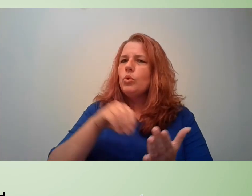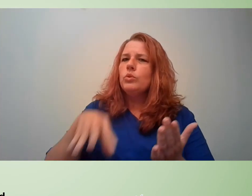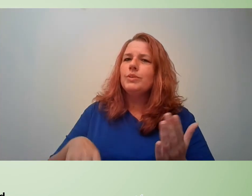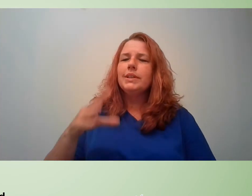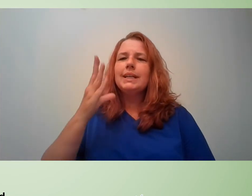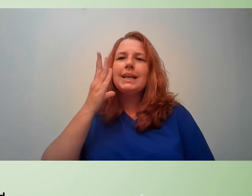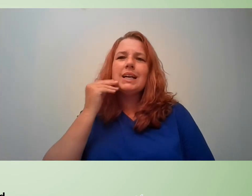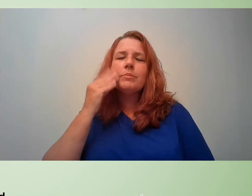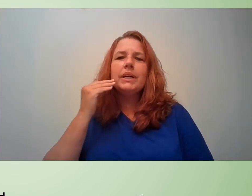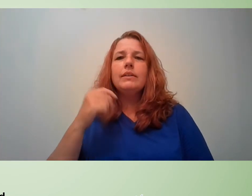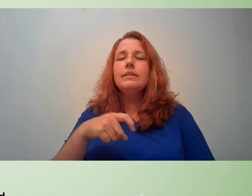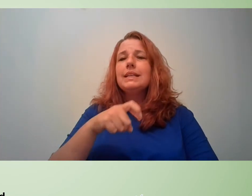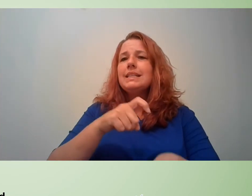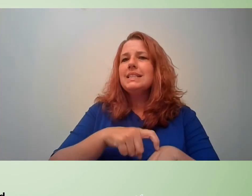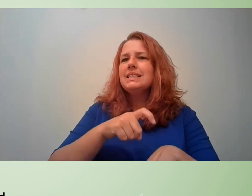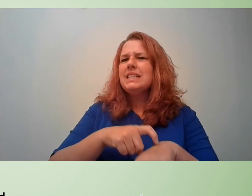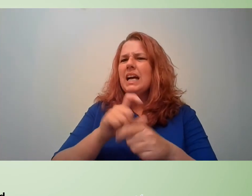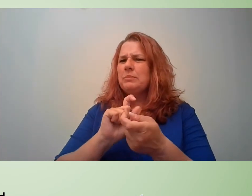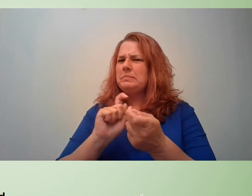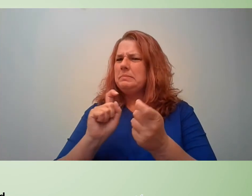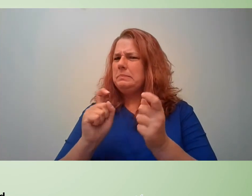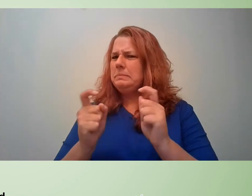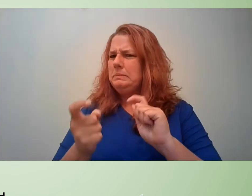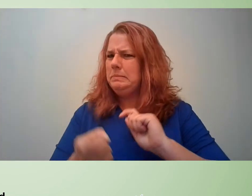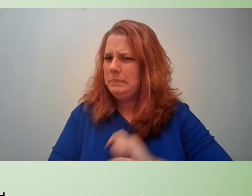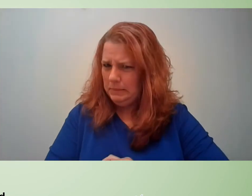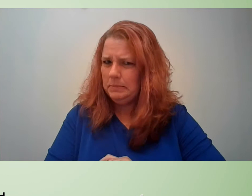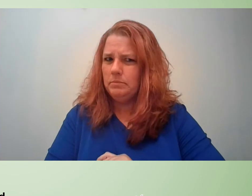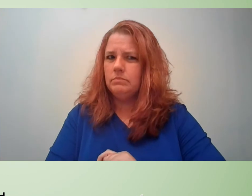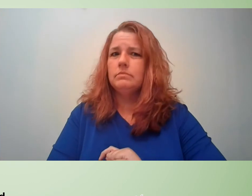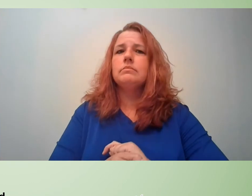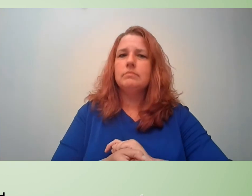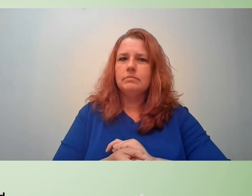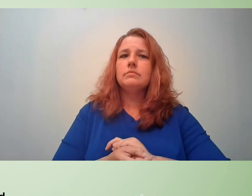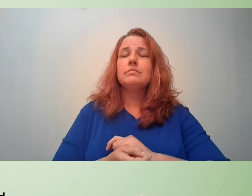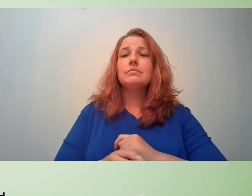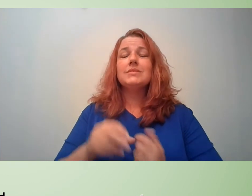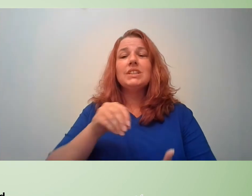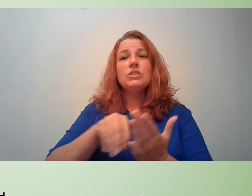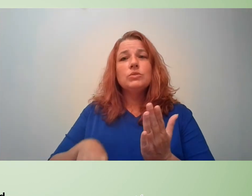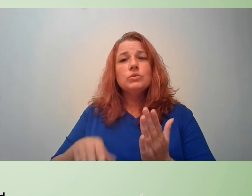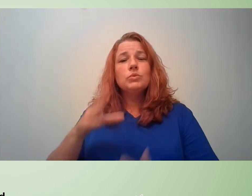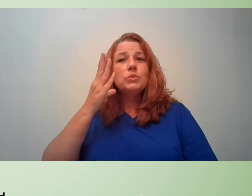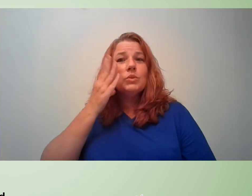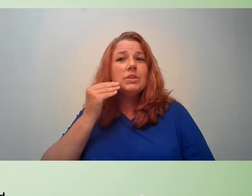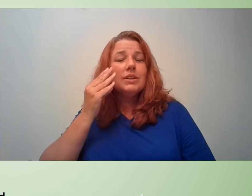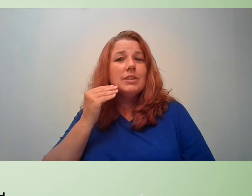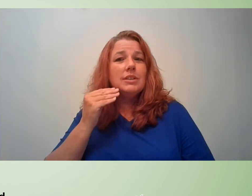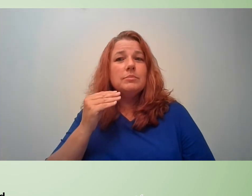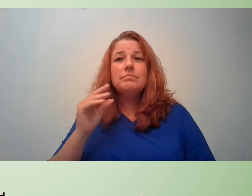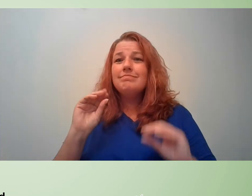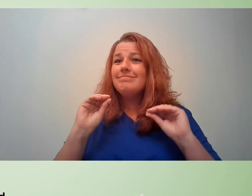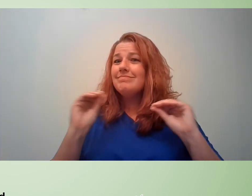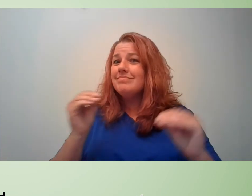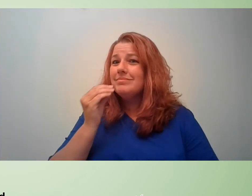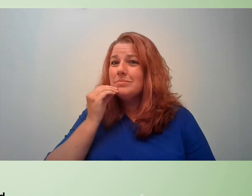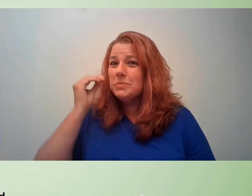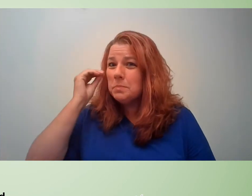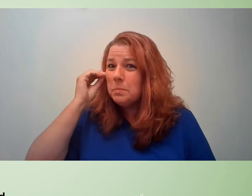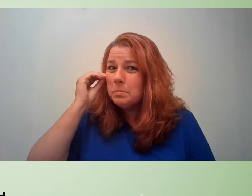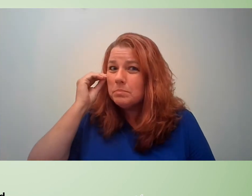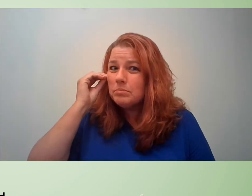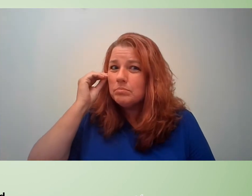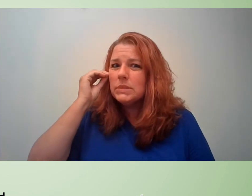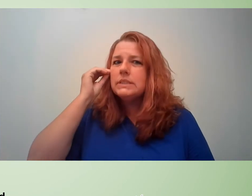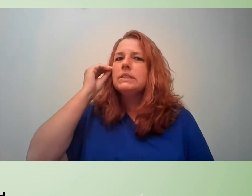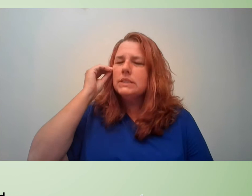help through the McKinney-Vento Act. If you do not have a permanent home, are living in temporary housing, such as a motel, an